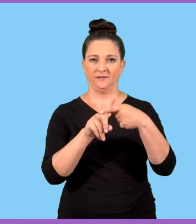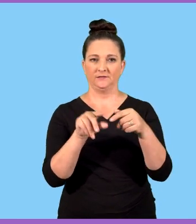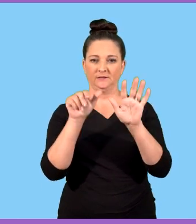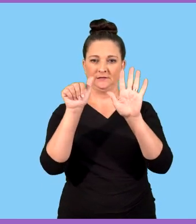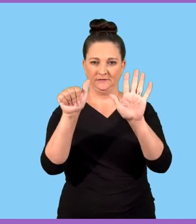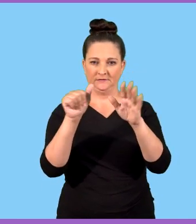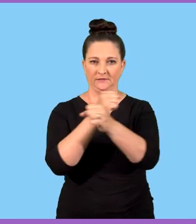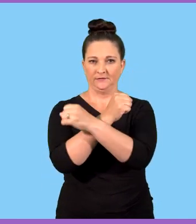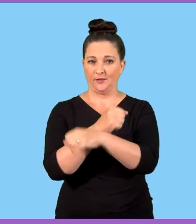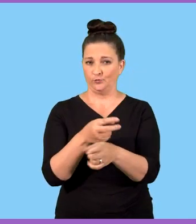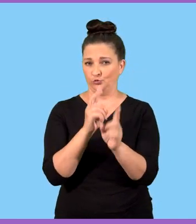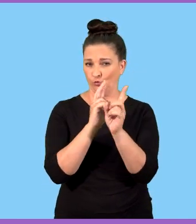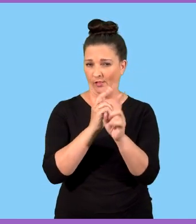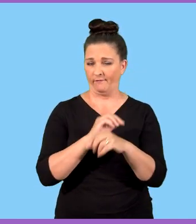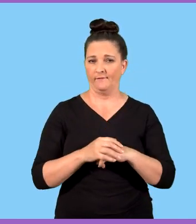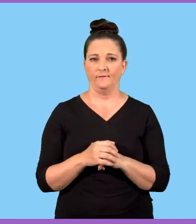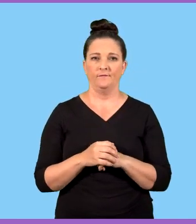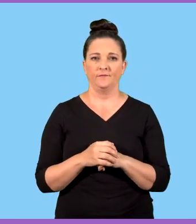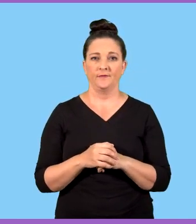plus 6 times 12